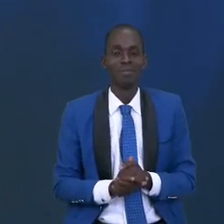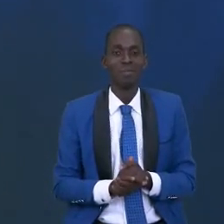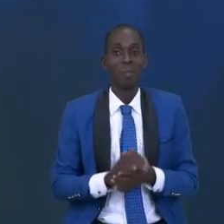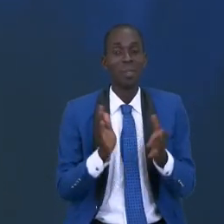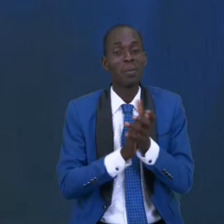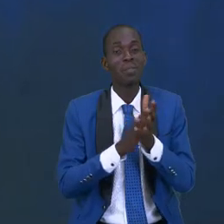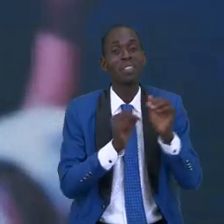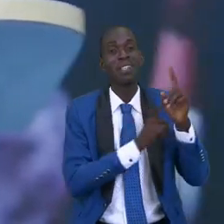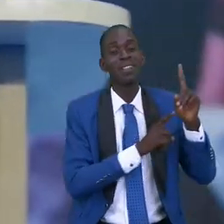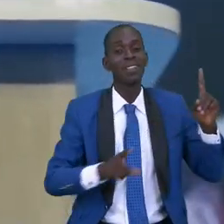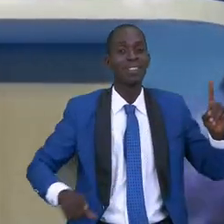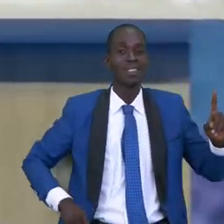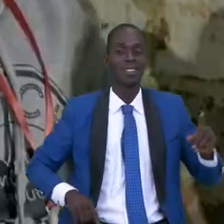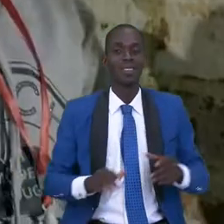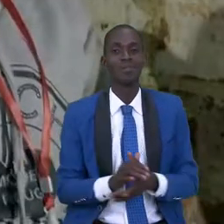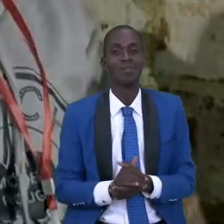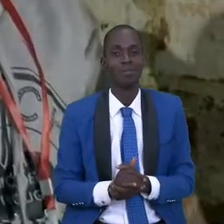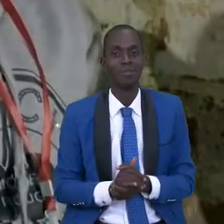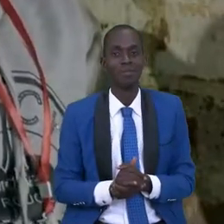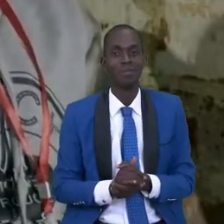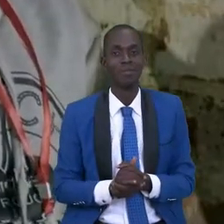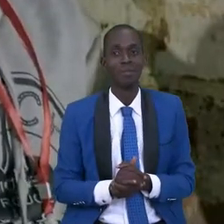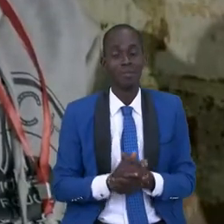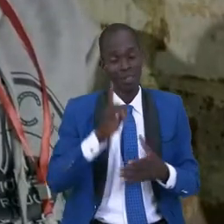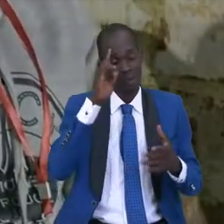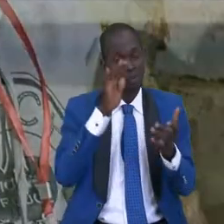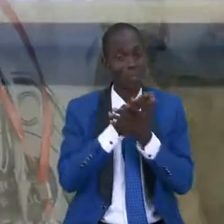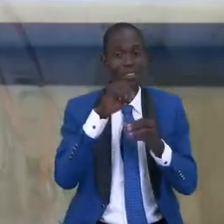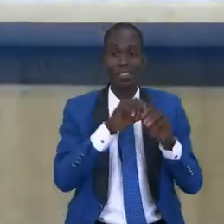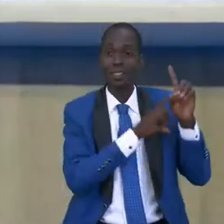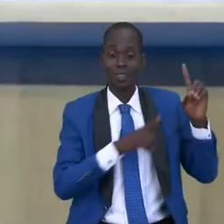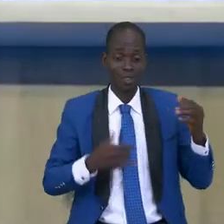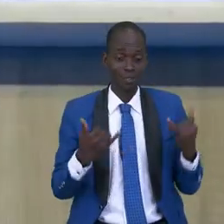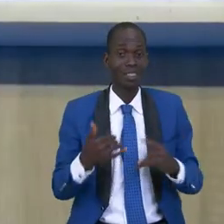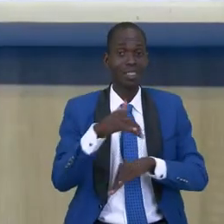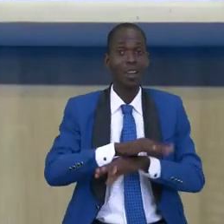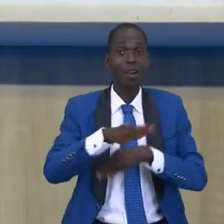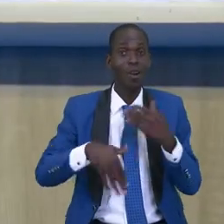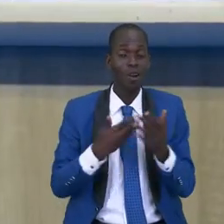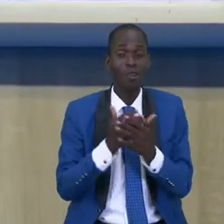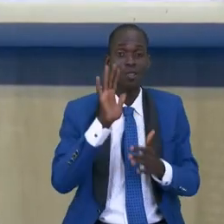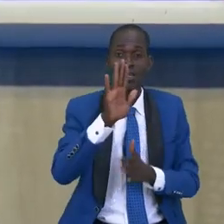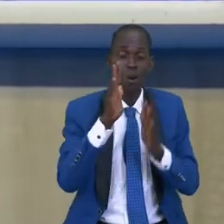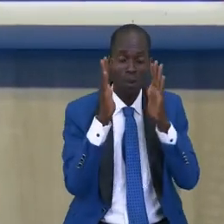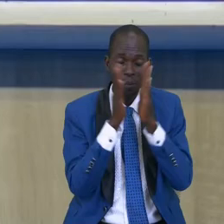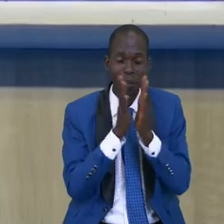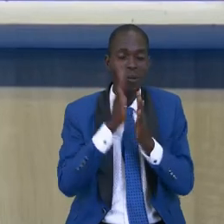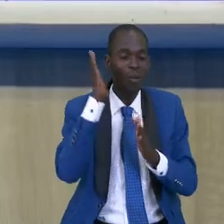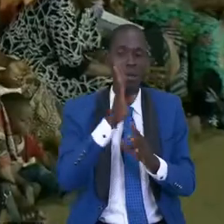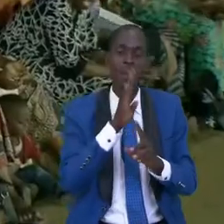Praise the Lord. Trust in the Lord tonight. All your prayers will be